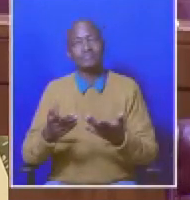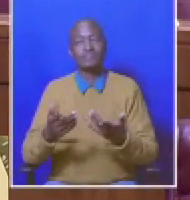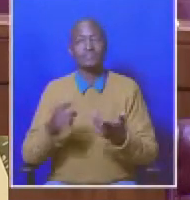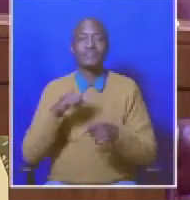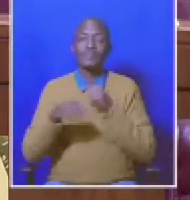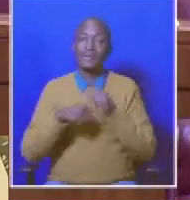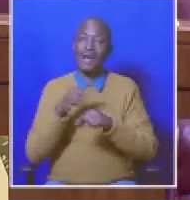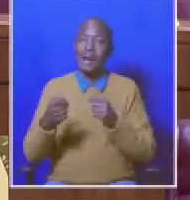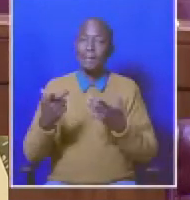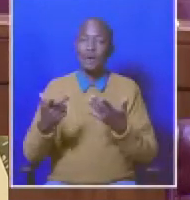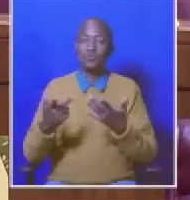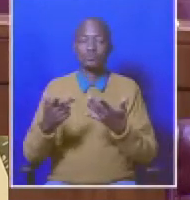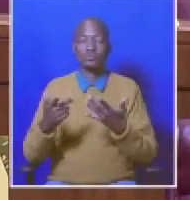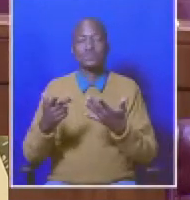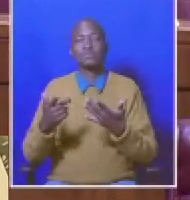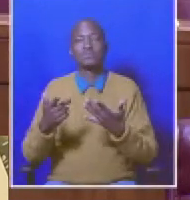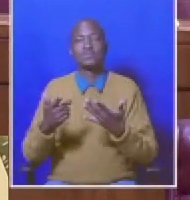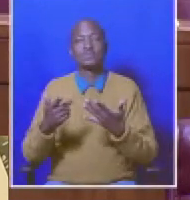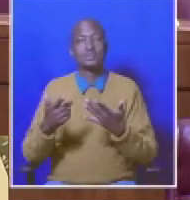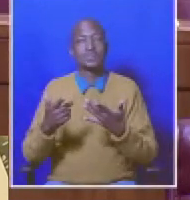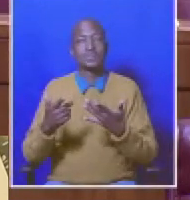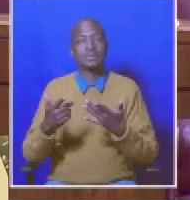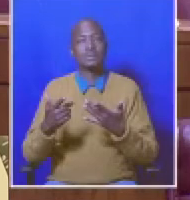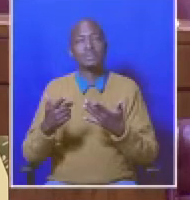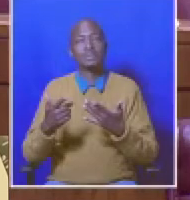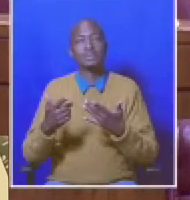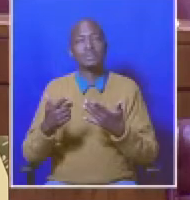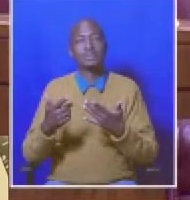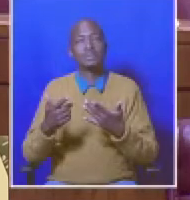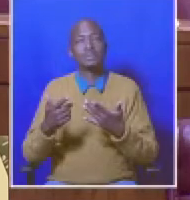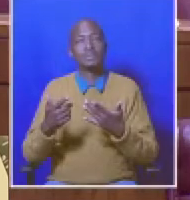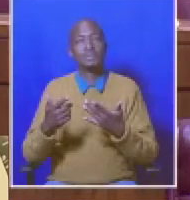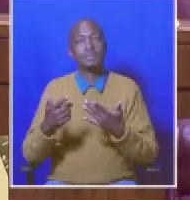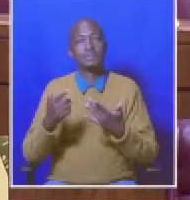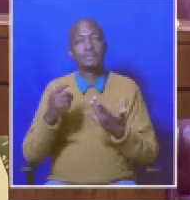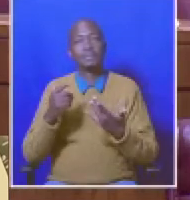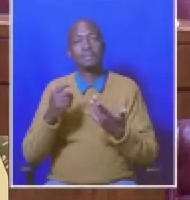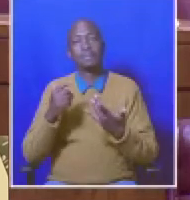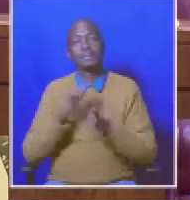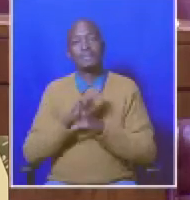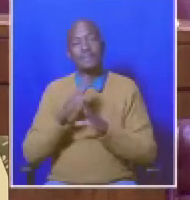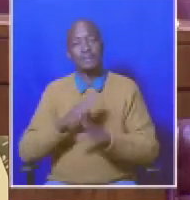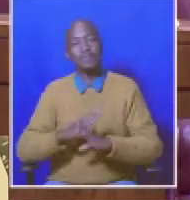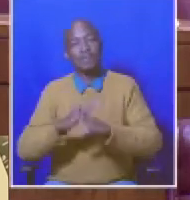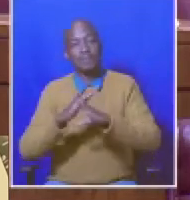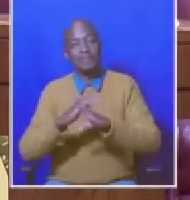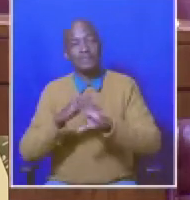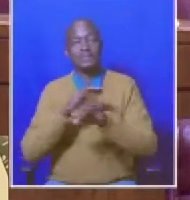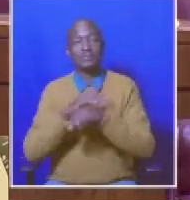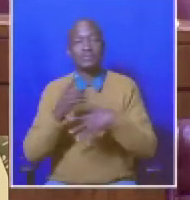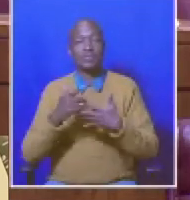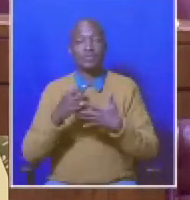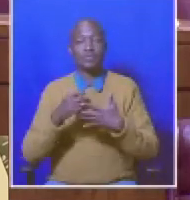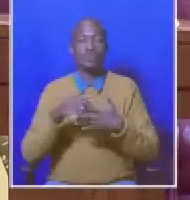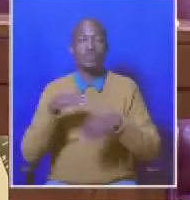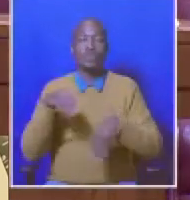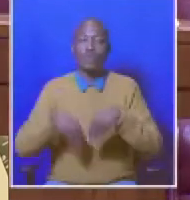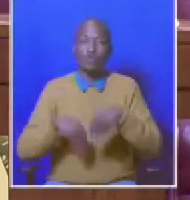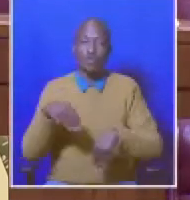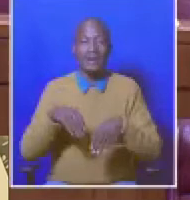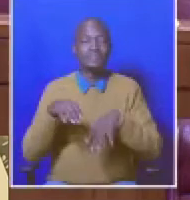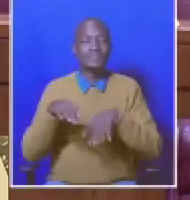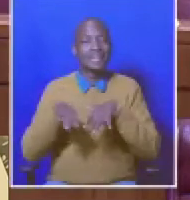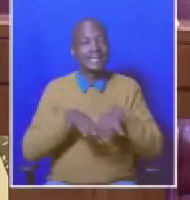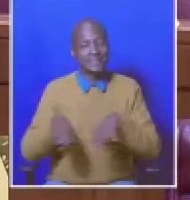act on fraud and the act of the prevention on fraud and corrupt activities?